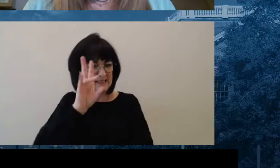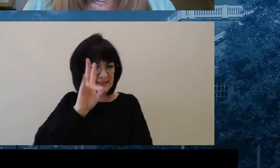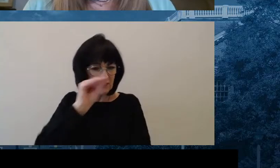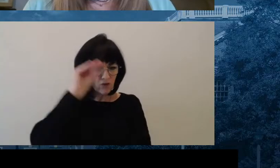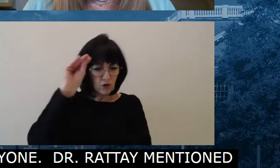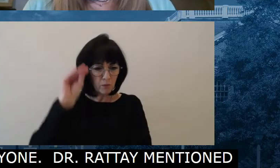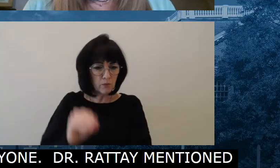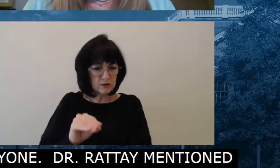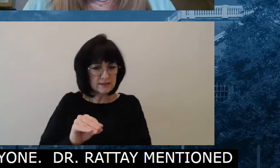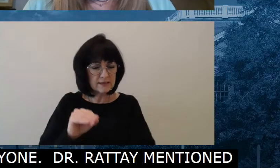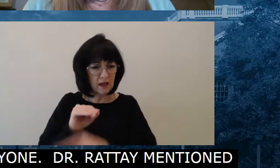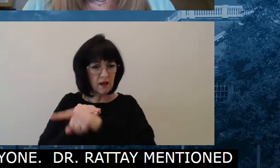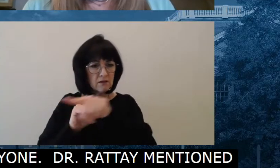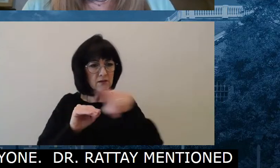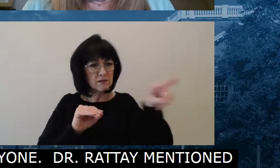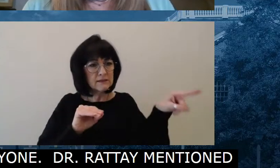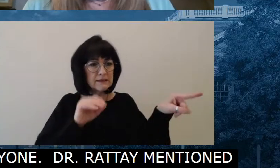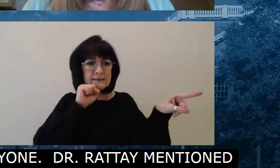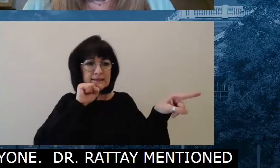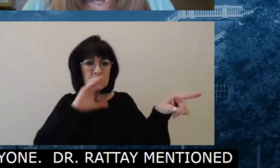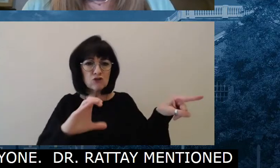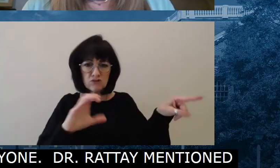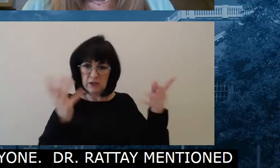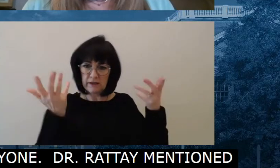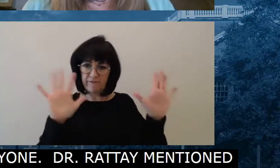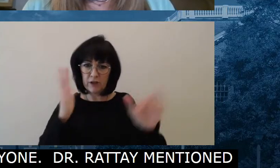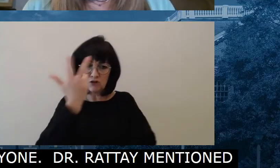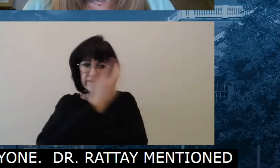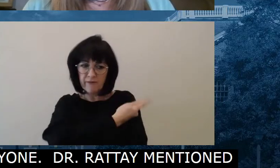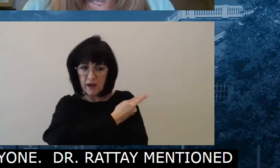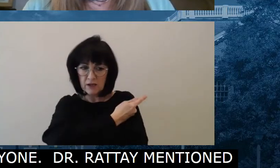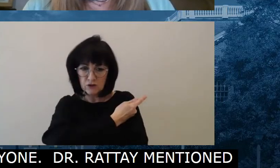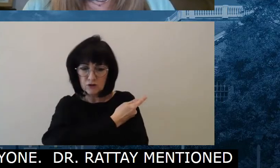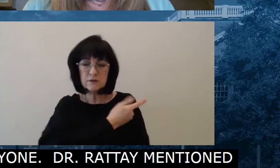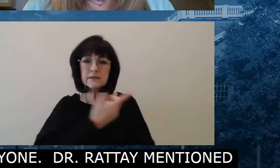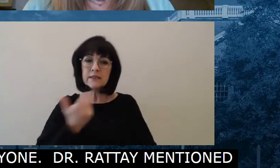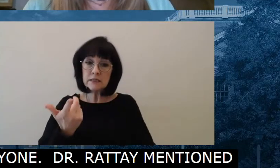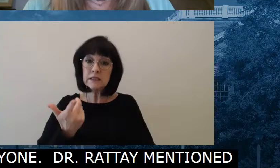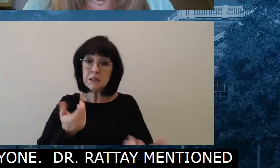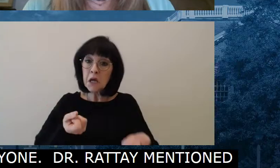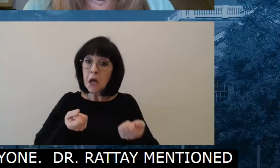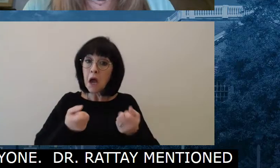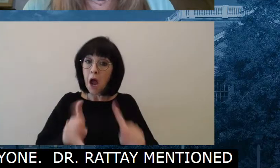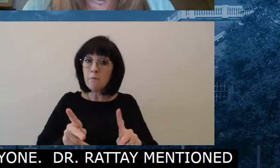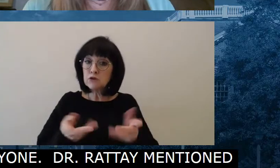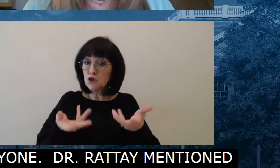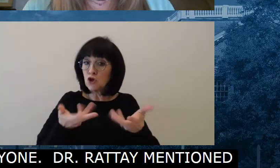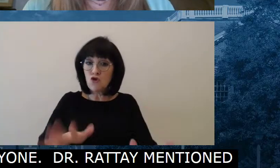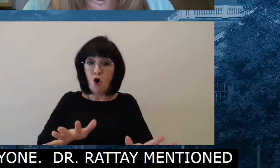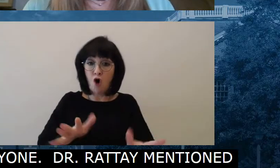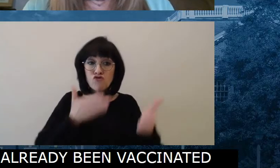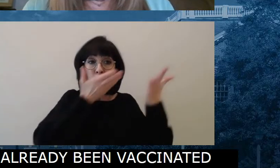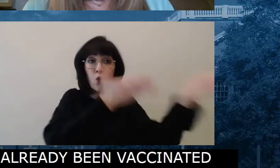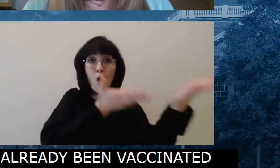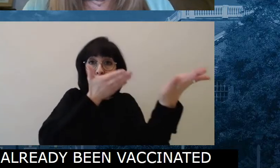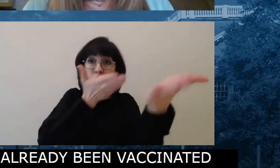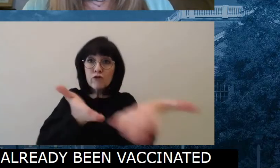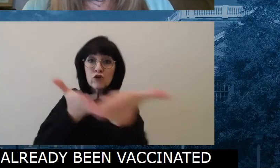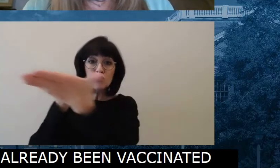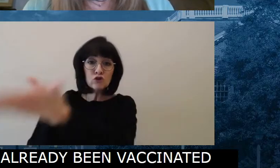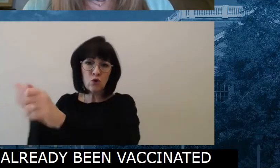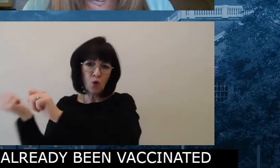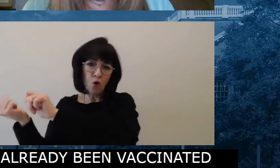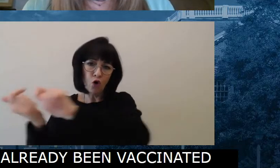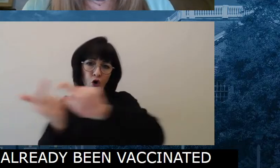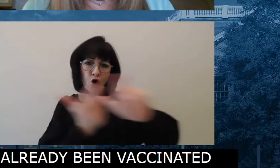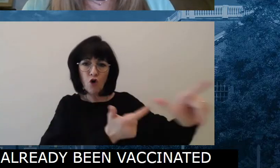67% of seniors have already been vaccinated, and the opportunity had been extended to all seniors to get a